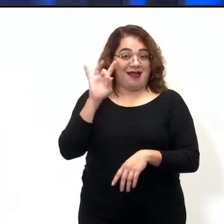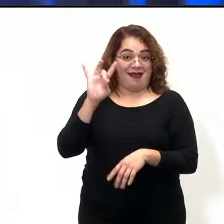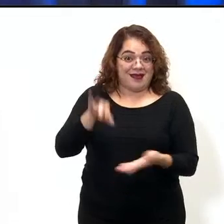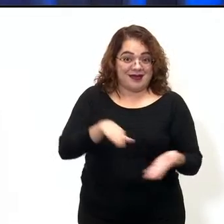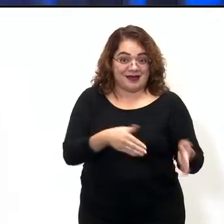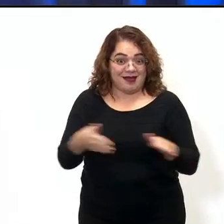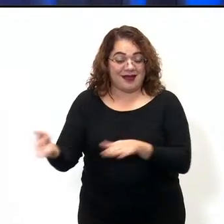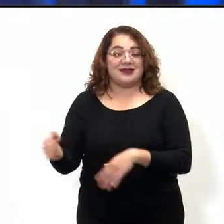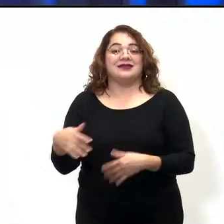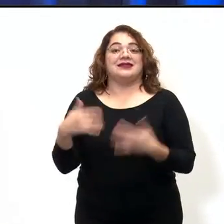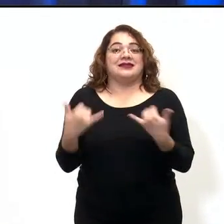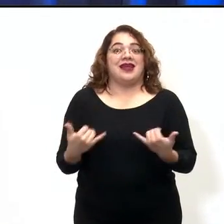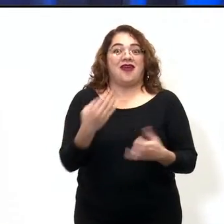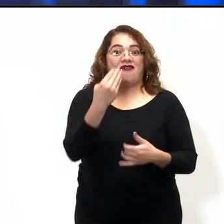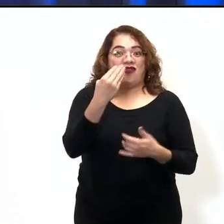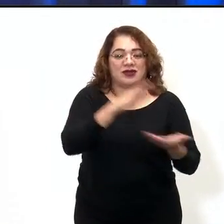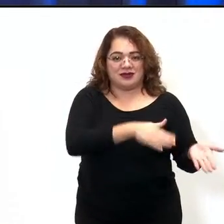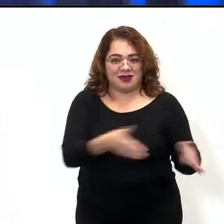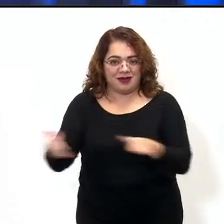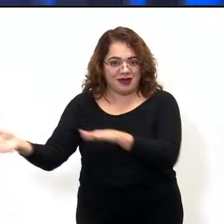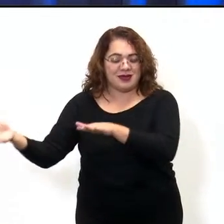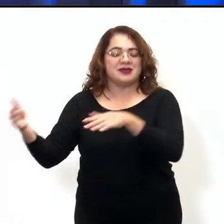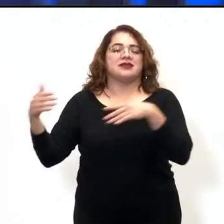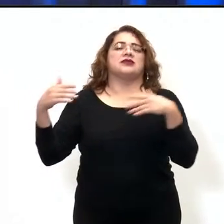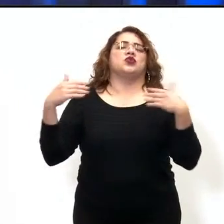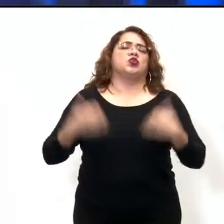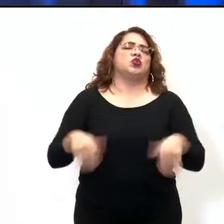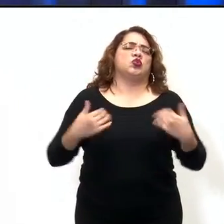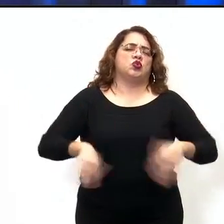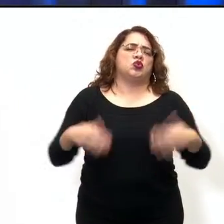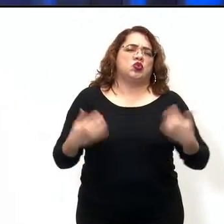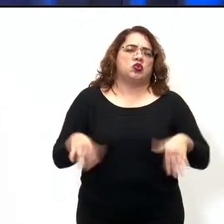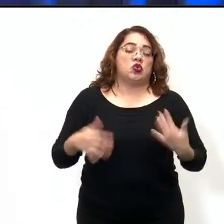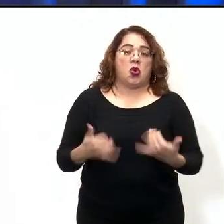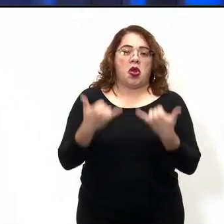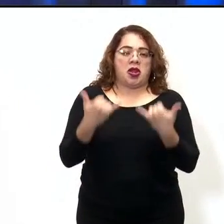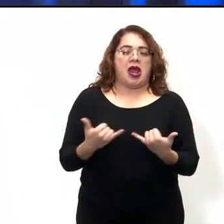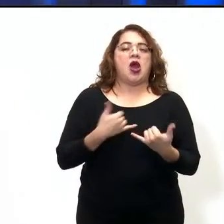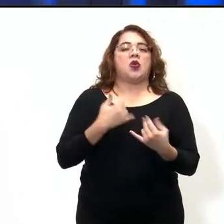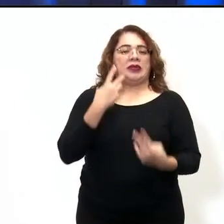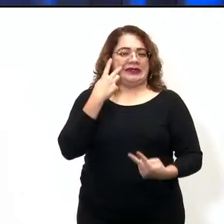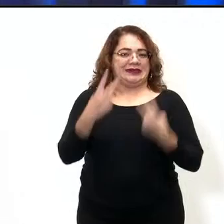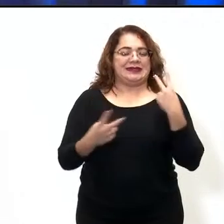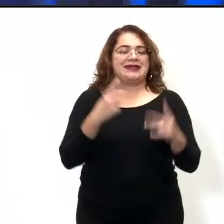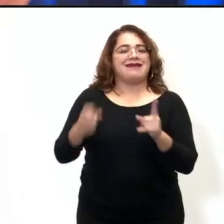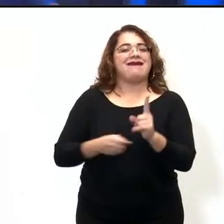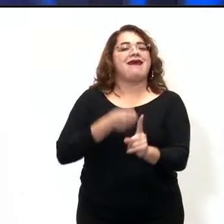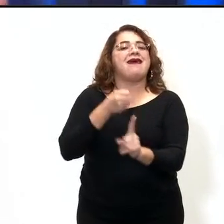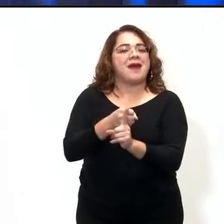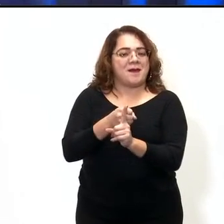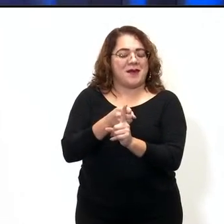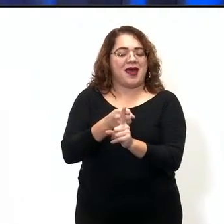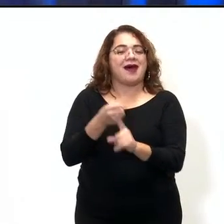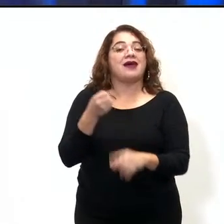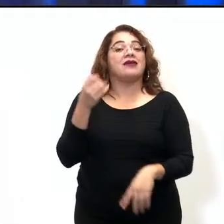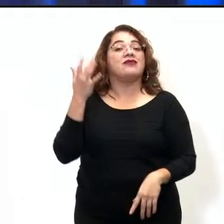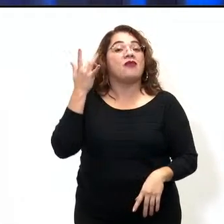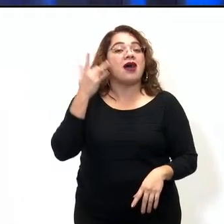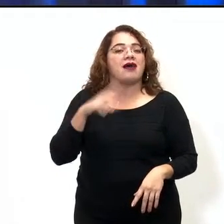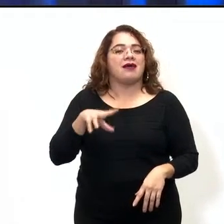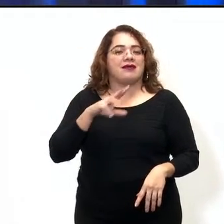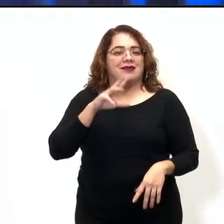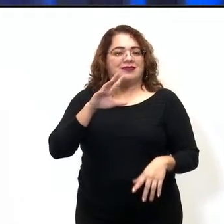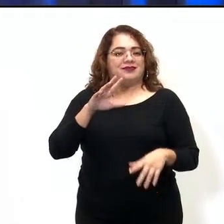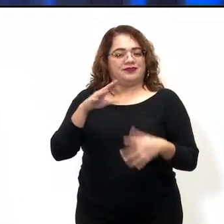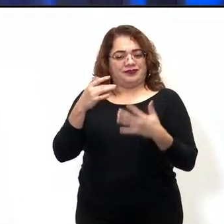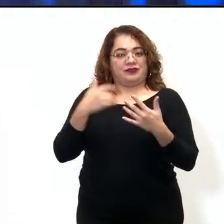really frightening about that is we are just beginning to see the impacts now of folks that are hospitalized due to the Thanksgiving